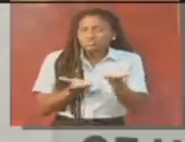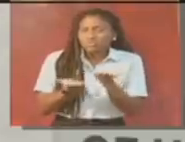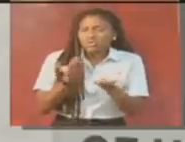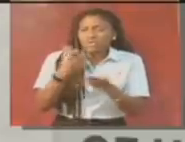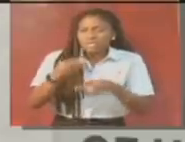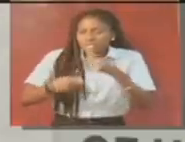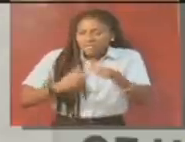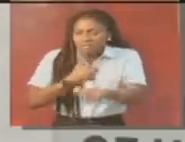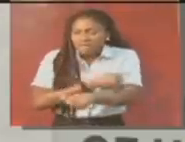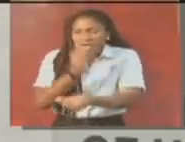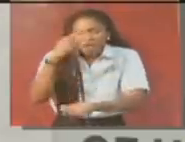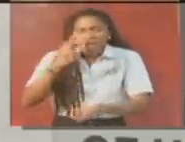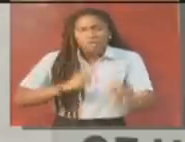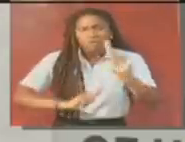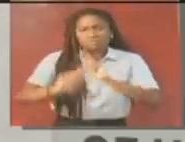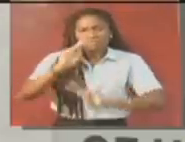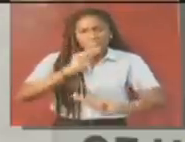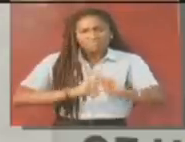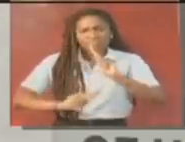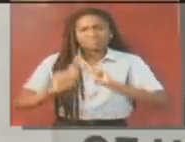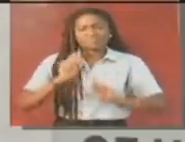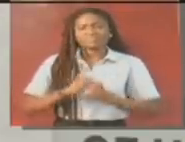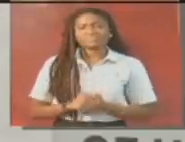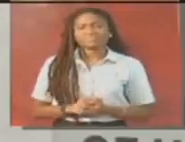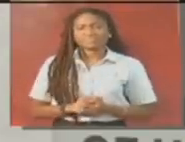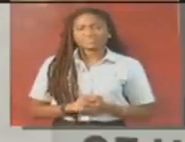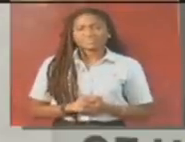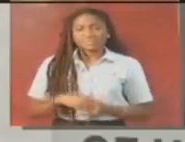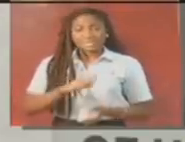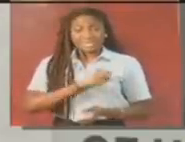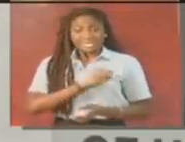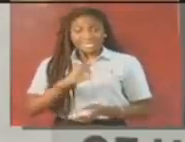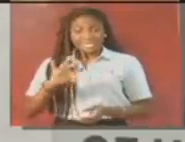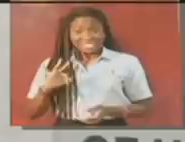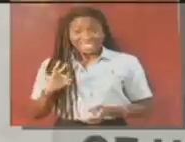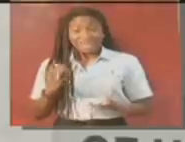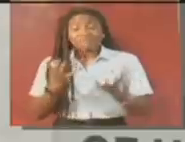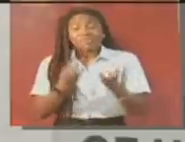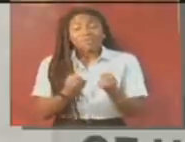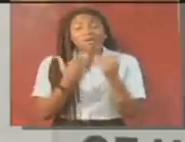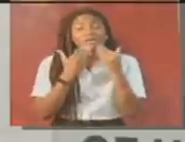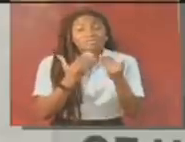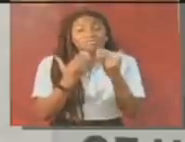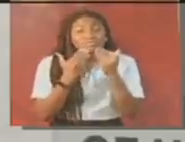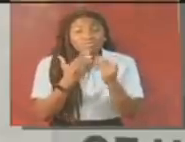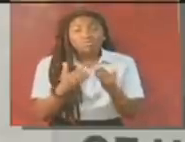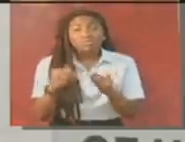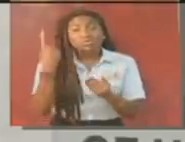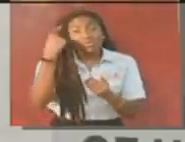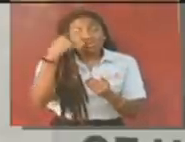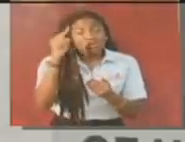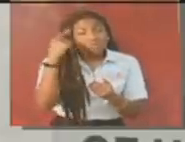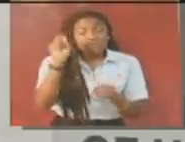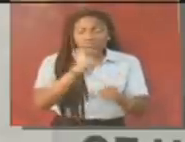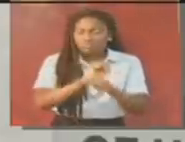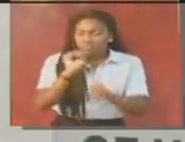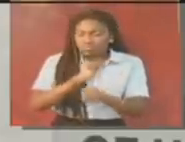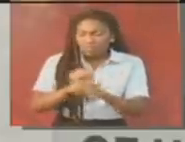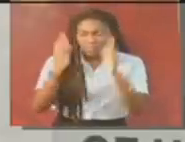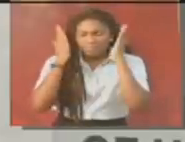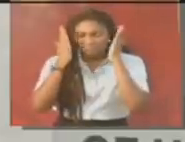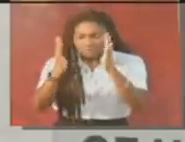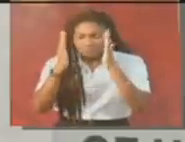population. The RHA staff must be highly commended for their dedication and commitment to vaccinate